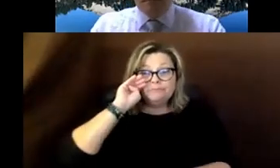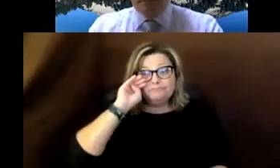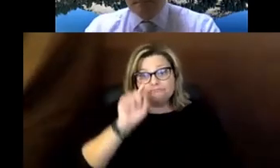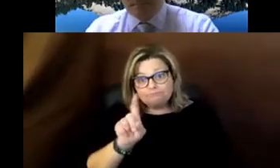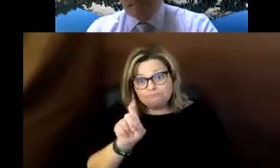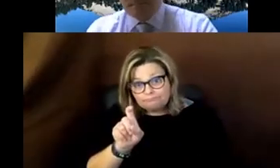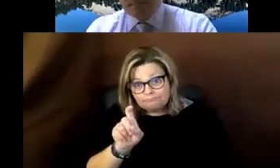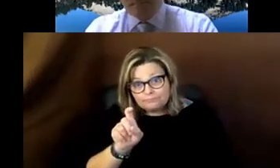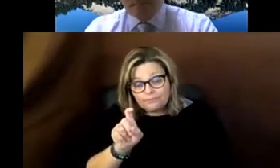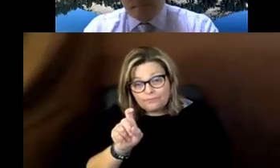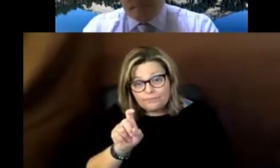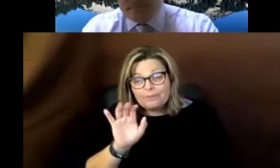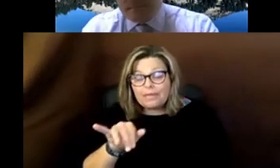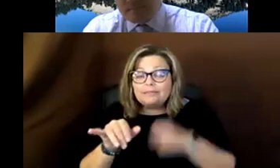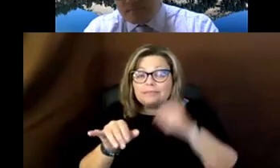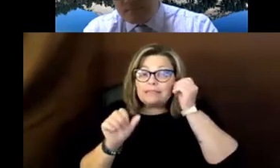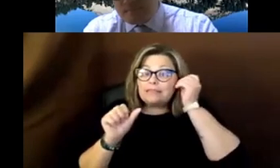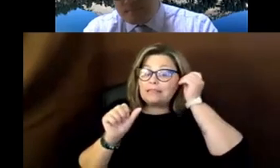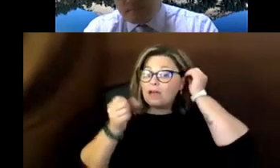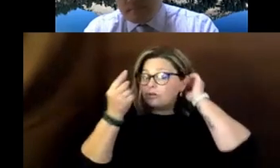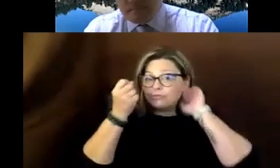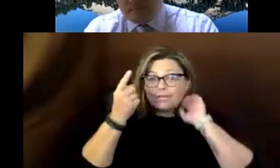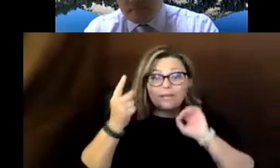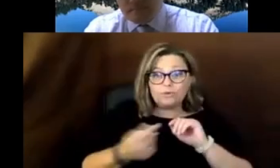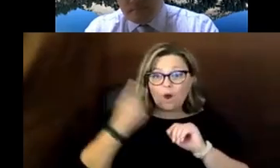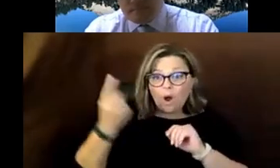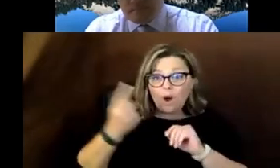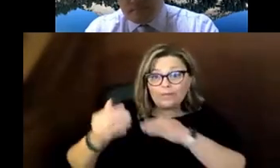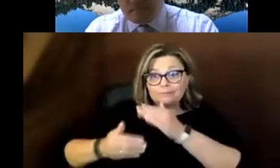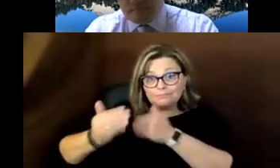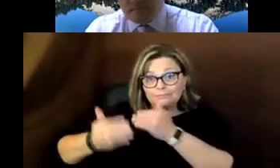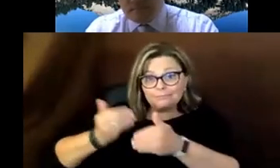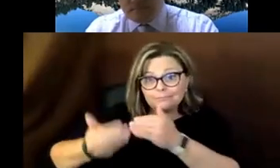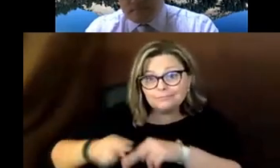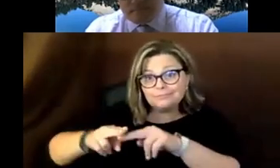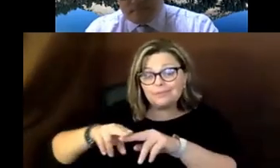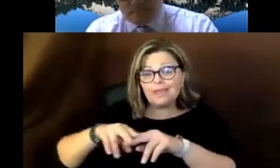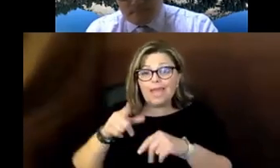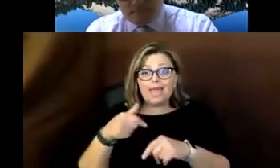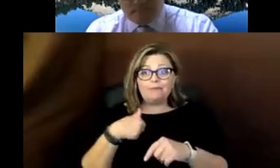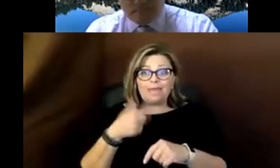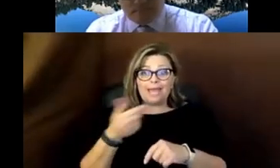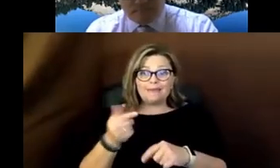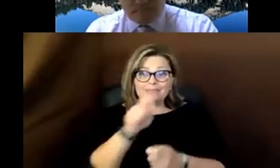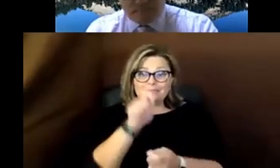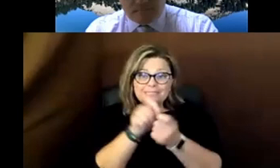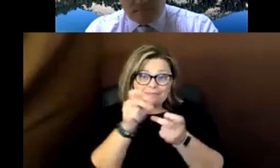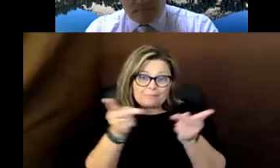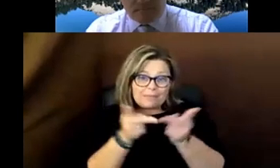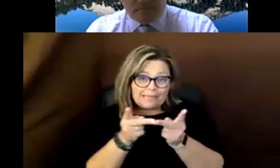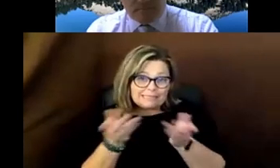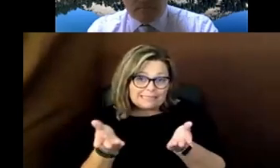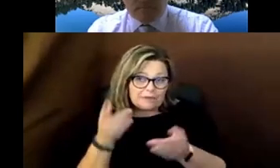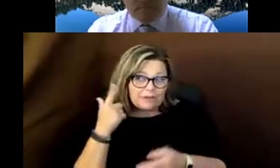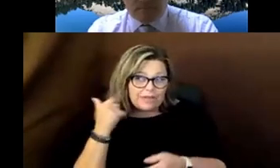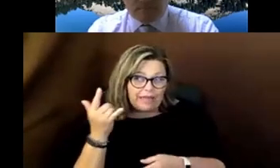Because it's a work in progress, but there are certain areas of California, I think that in New England,